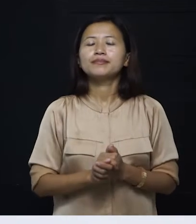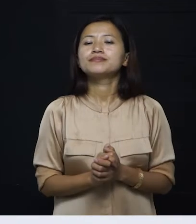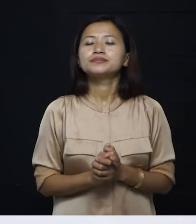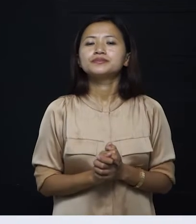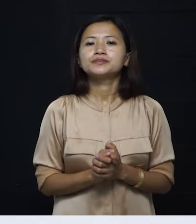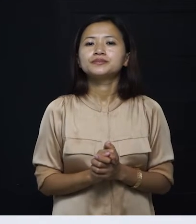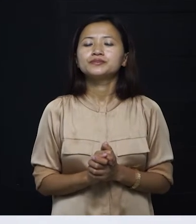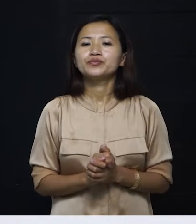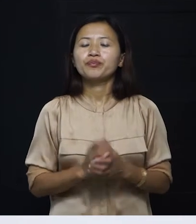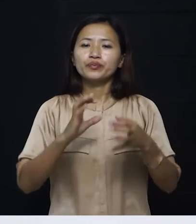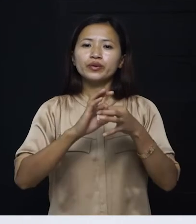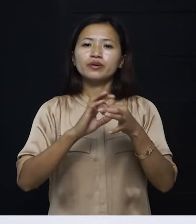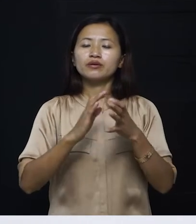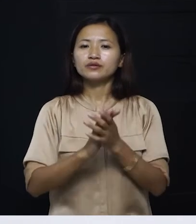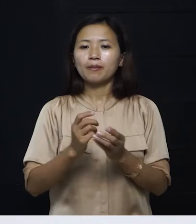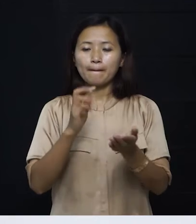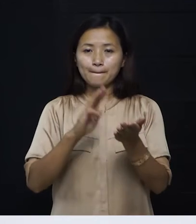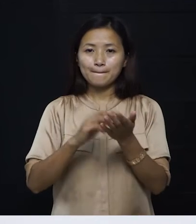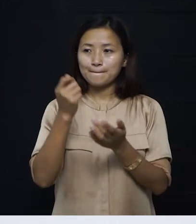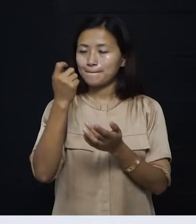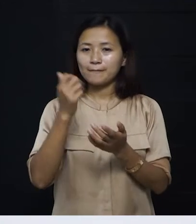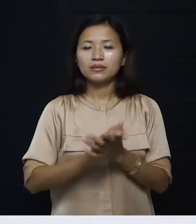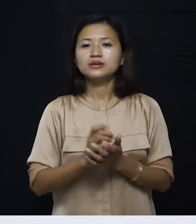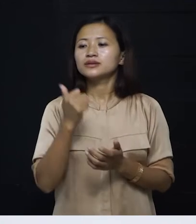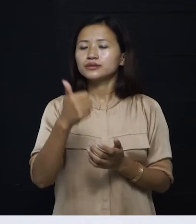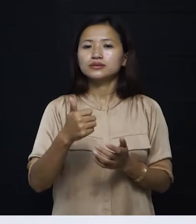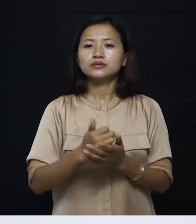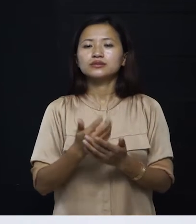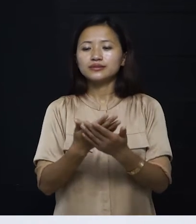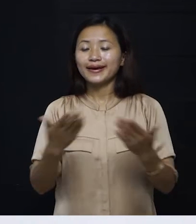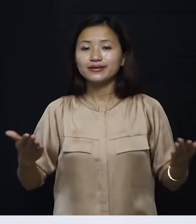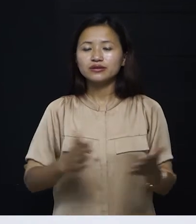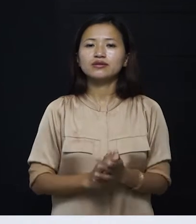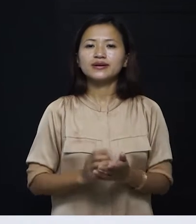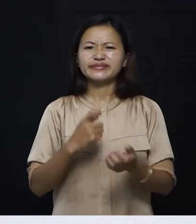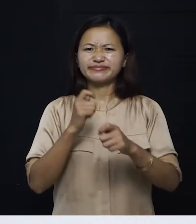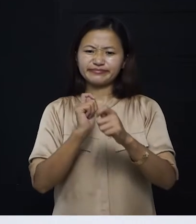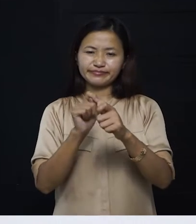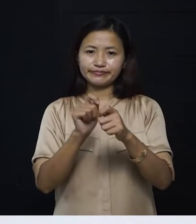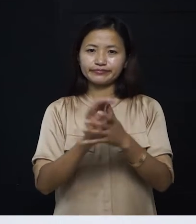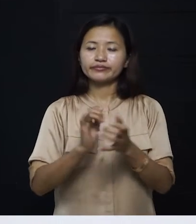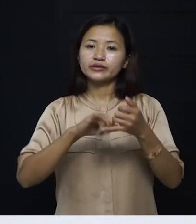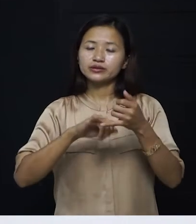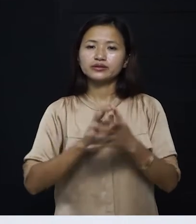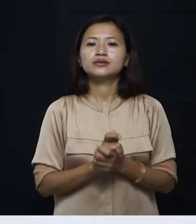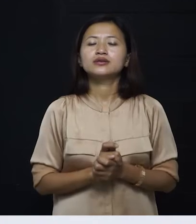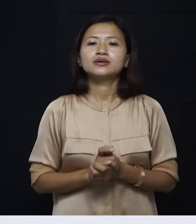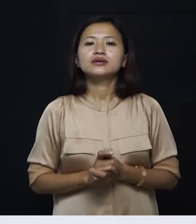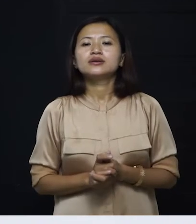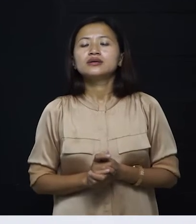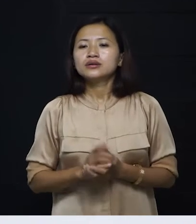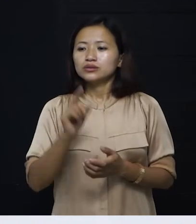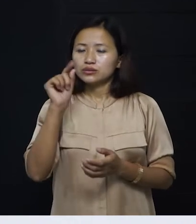borrowers, okay, of money, goods or services. It can be to do with the money, goods, or it